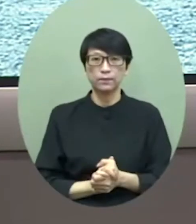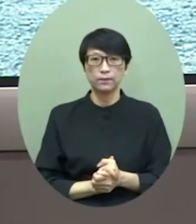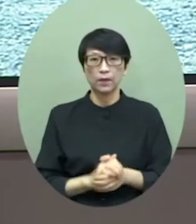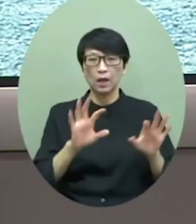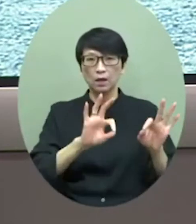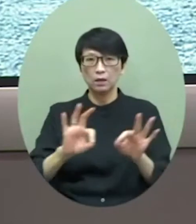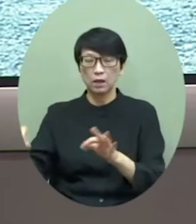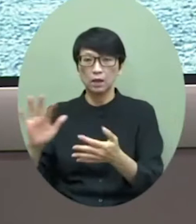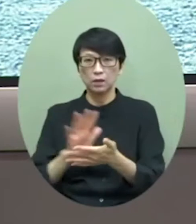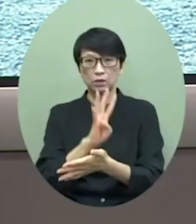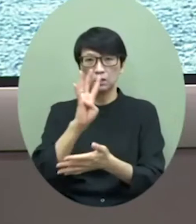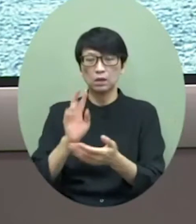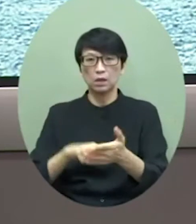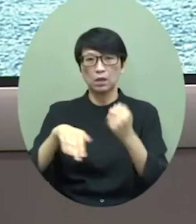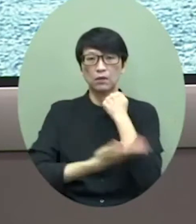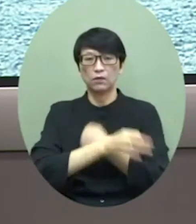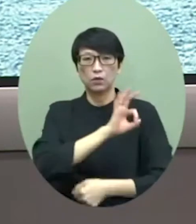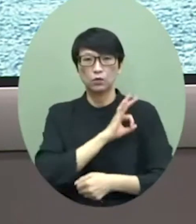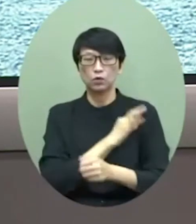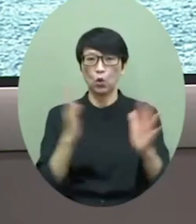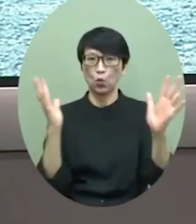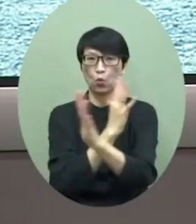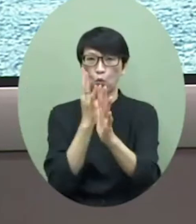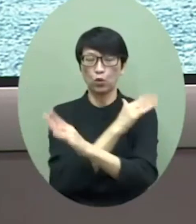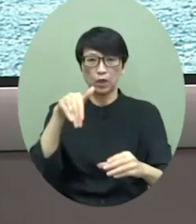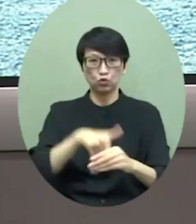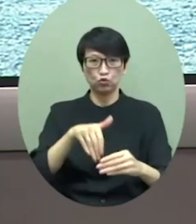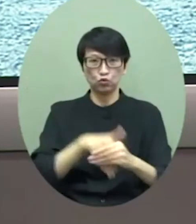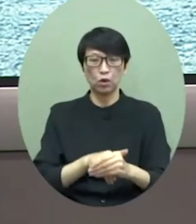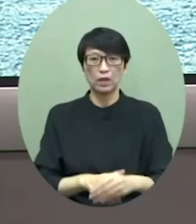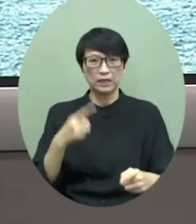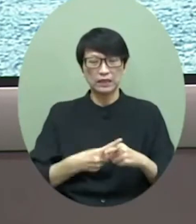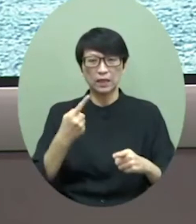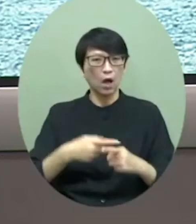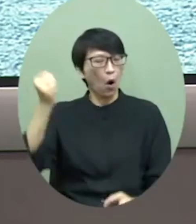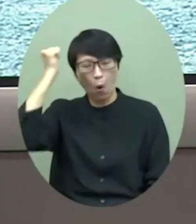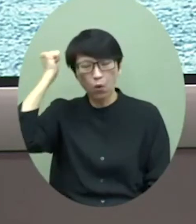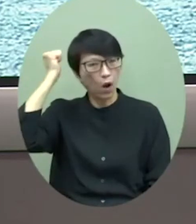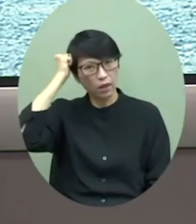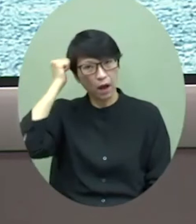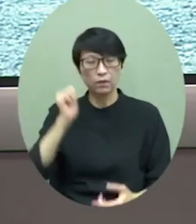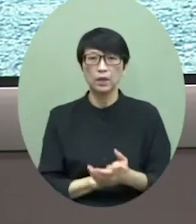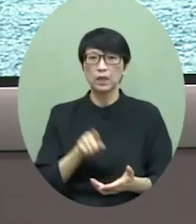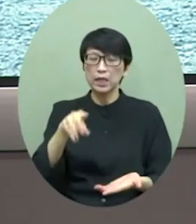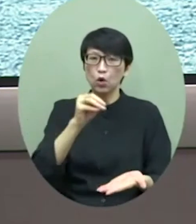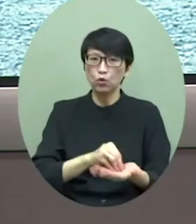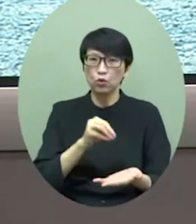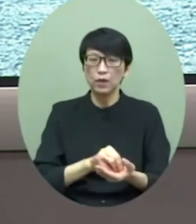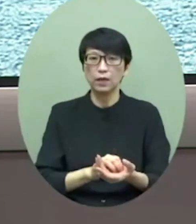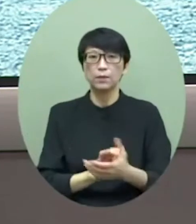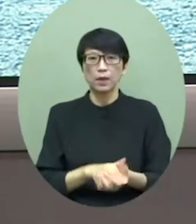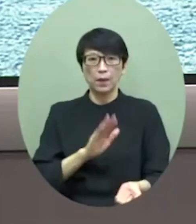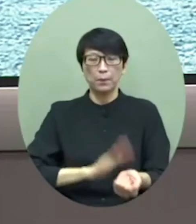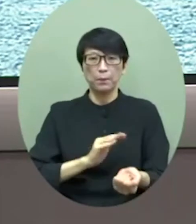the most difficult decision that I have to make in the past 7 months. Now, the Legislative Council General election